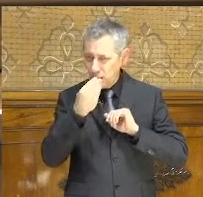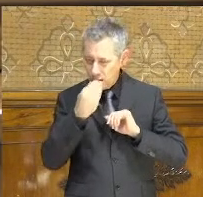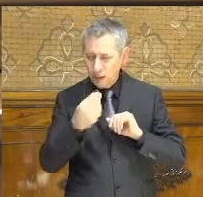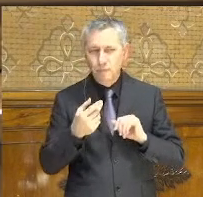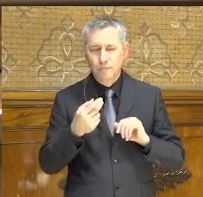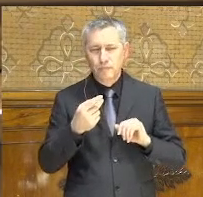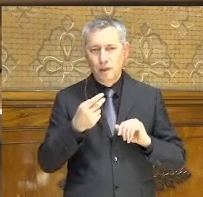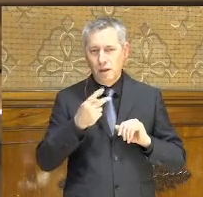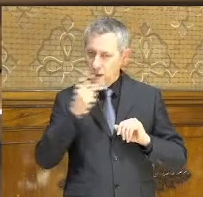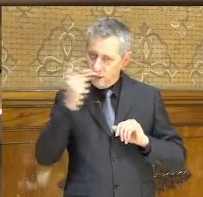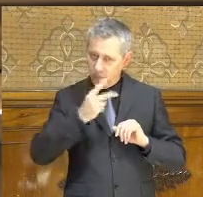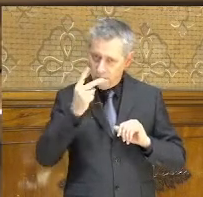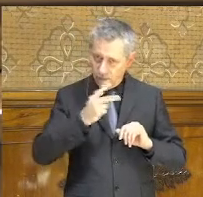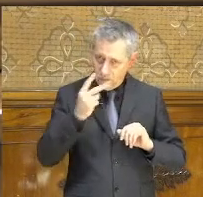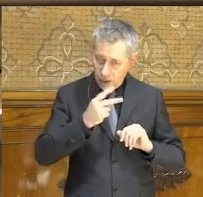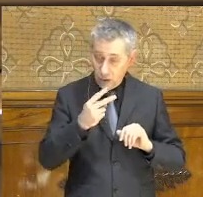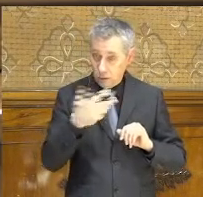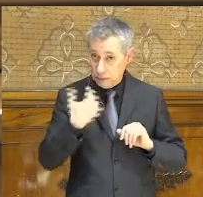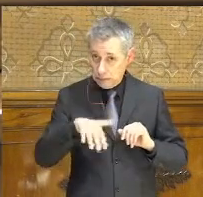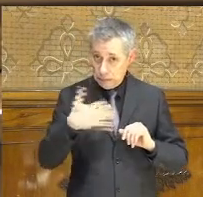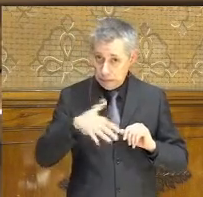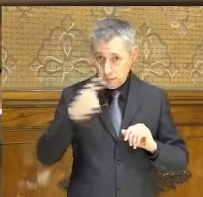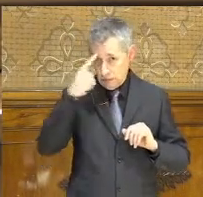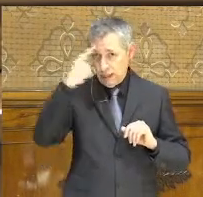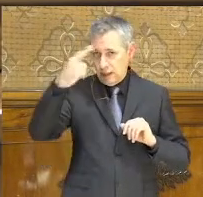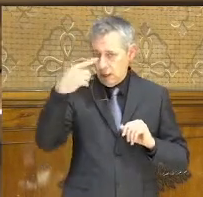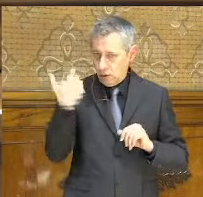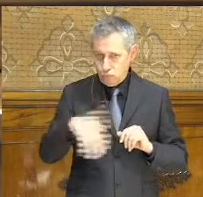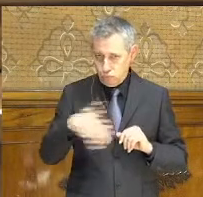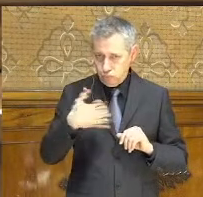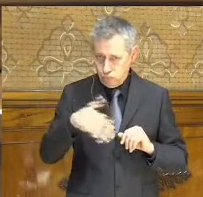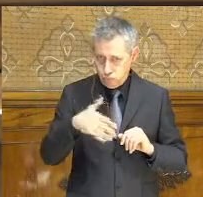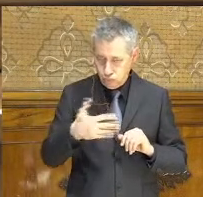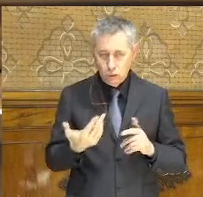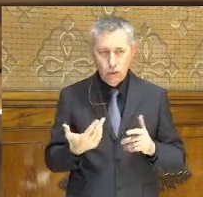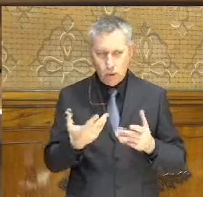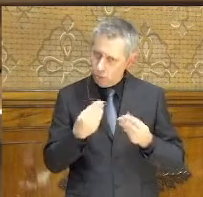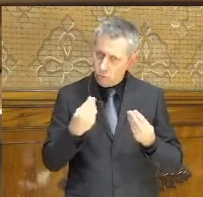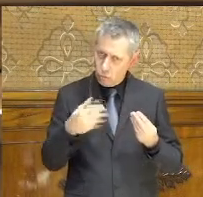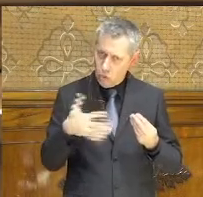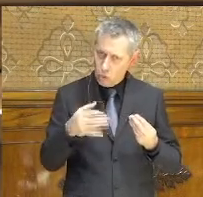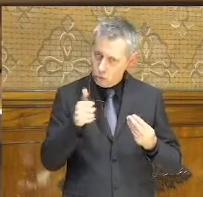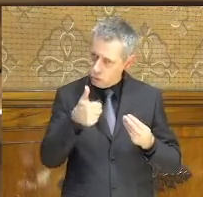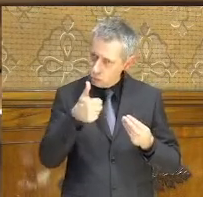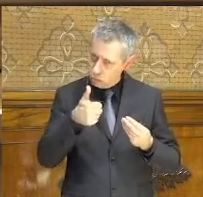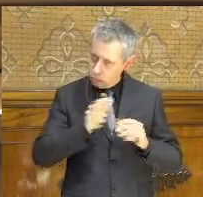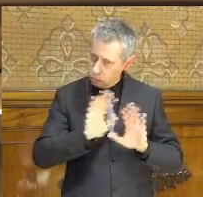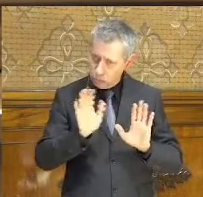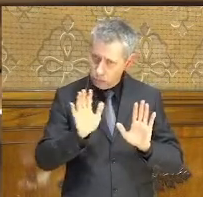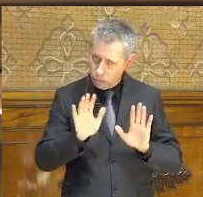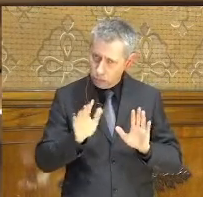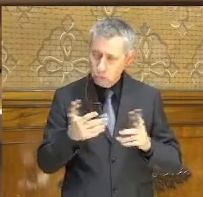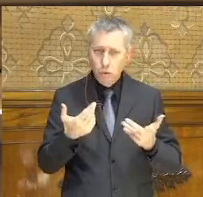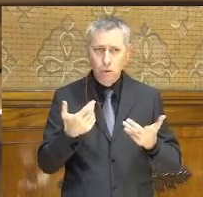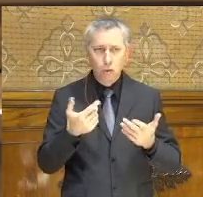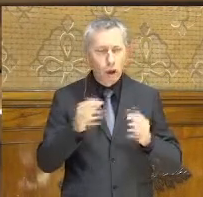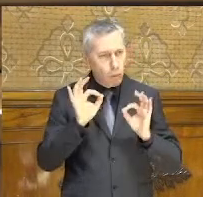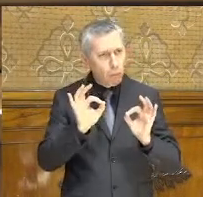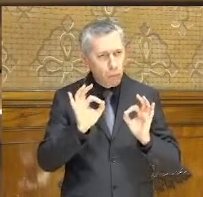it's a remarkable idea, you know, and it's a very aspirational idea. But